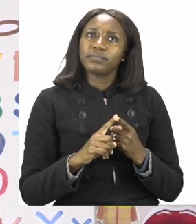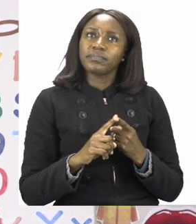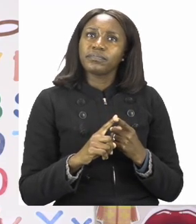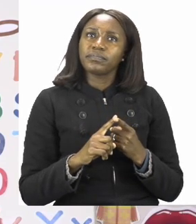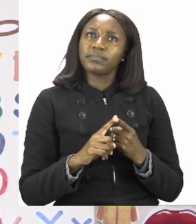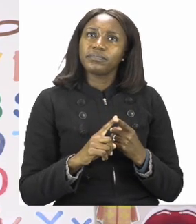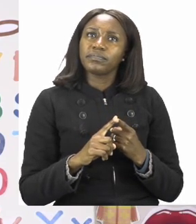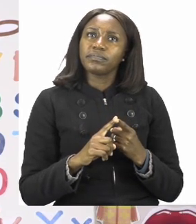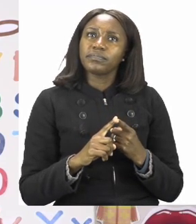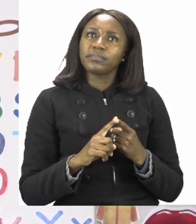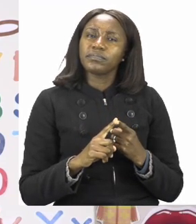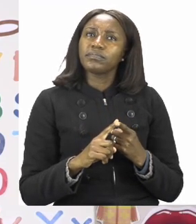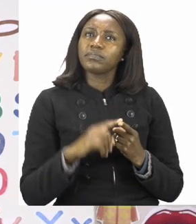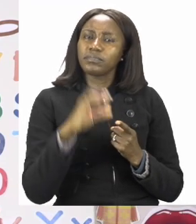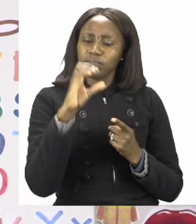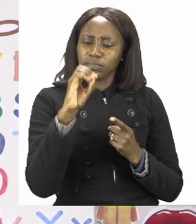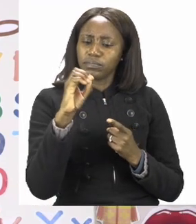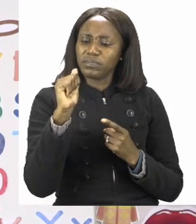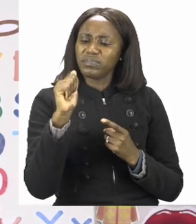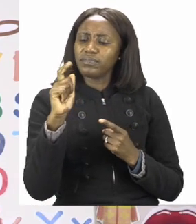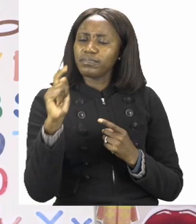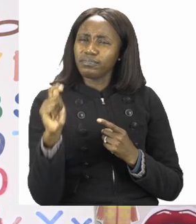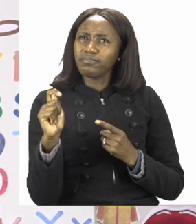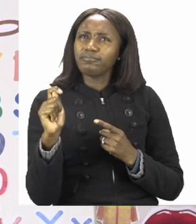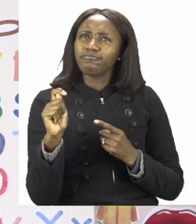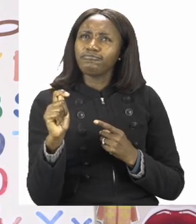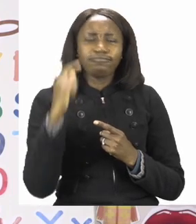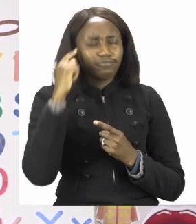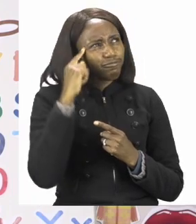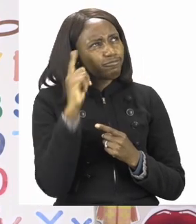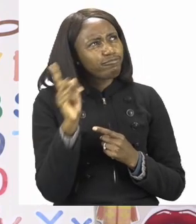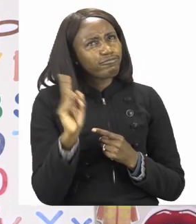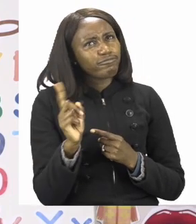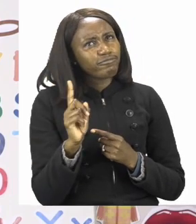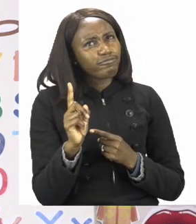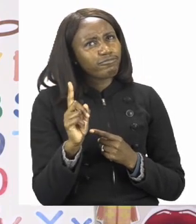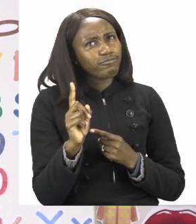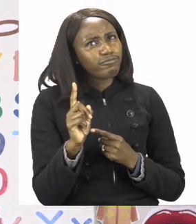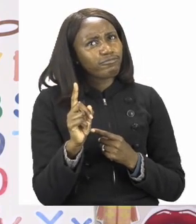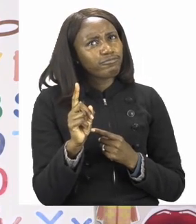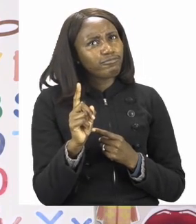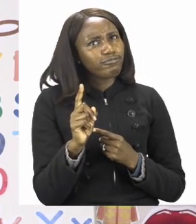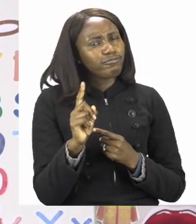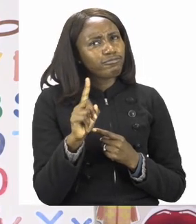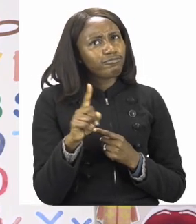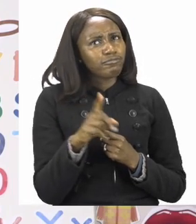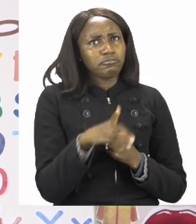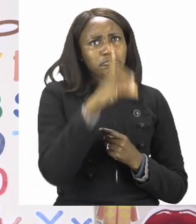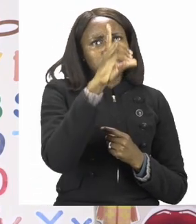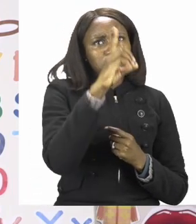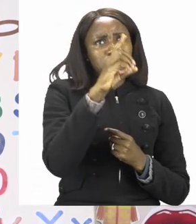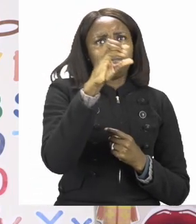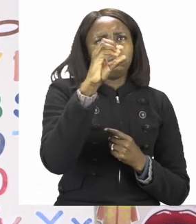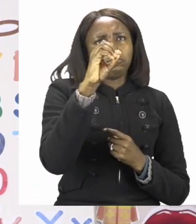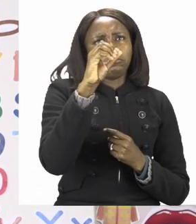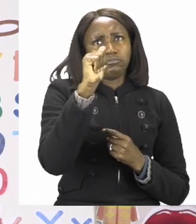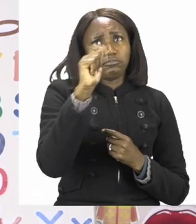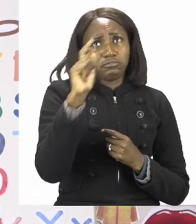something that ends with oat. Do we say